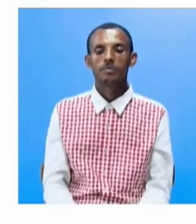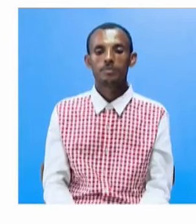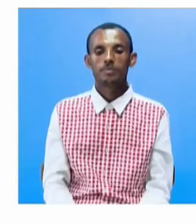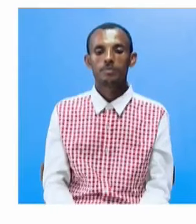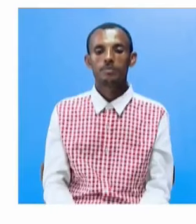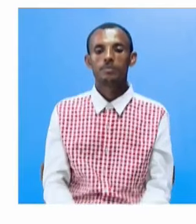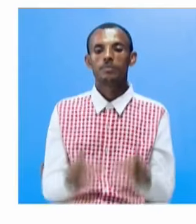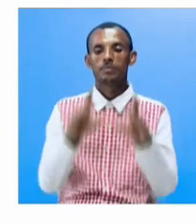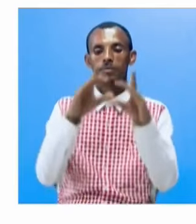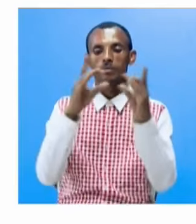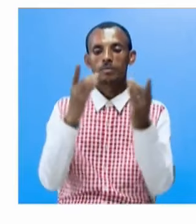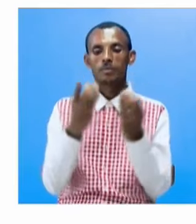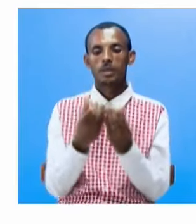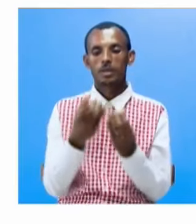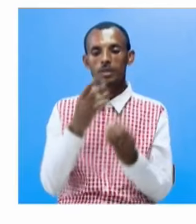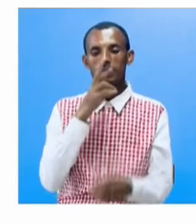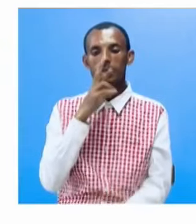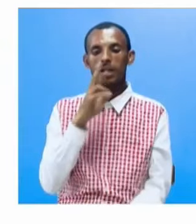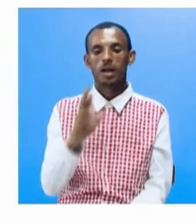parts